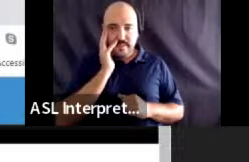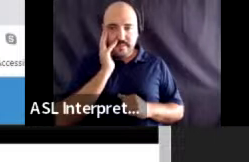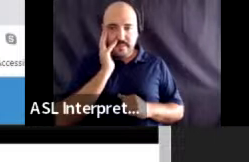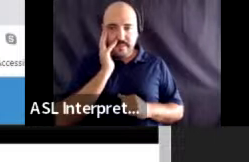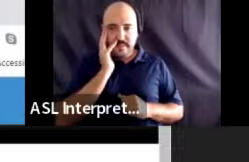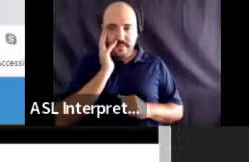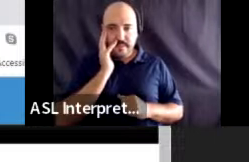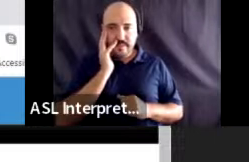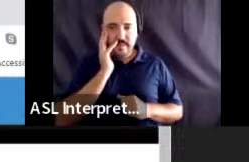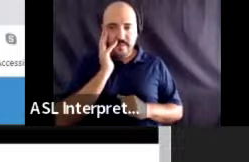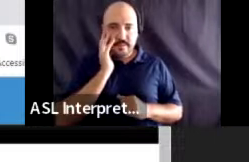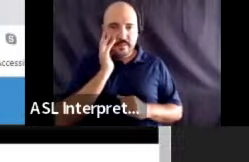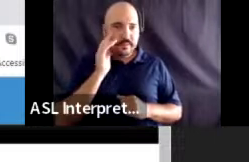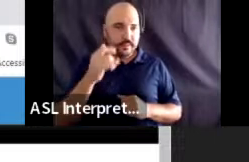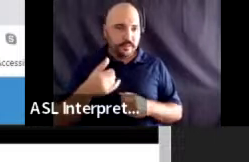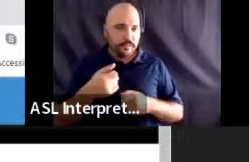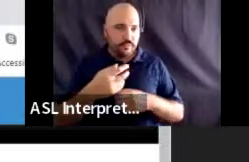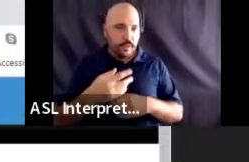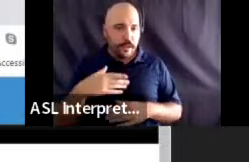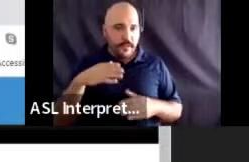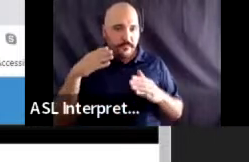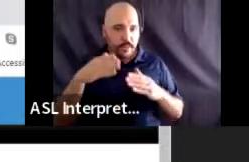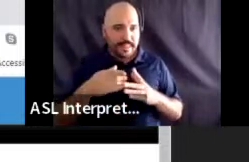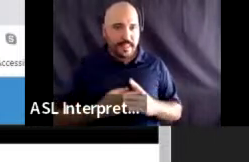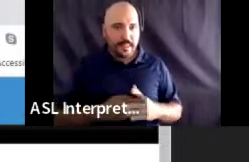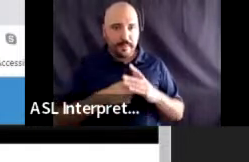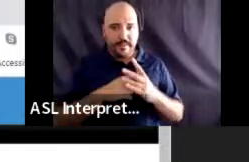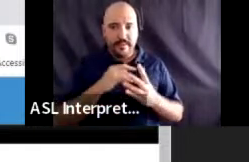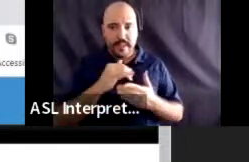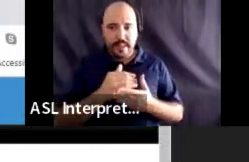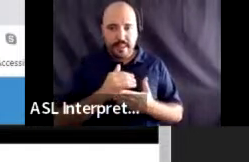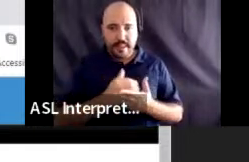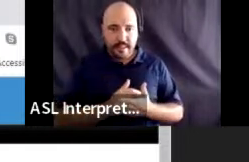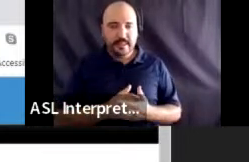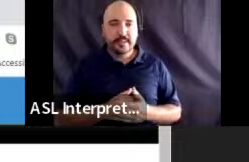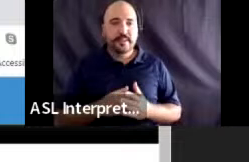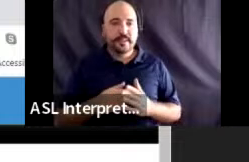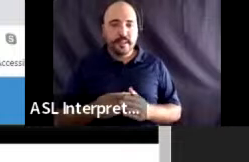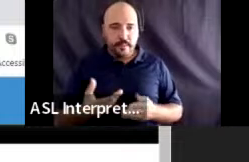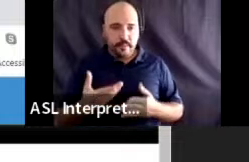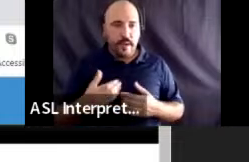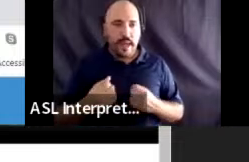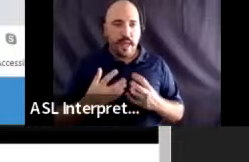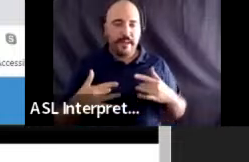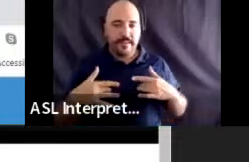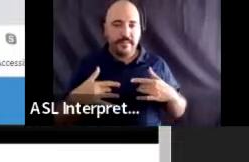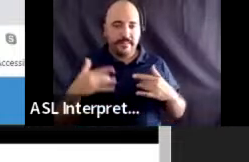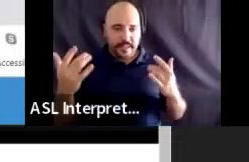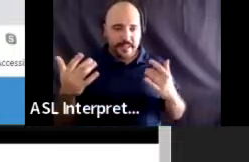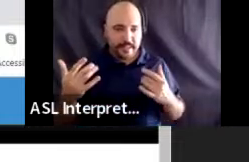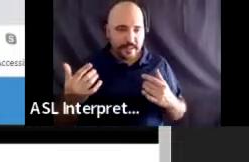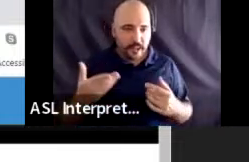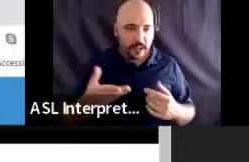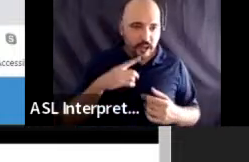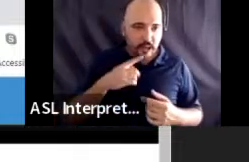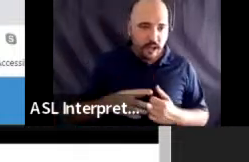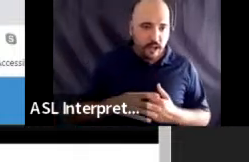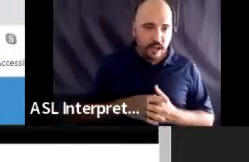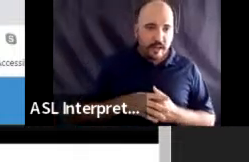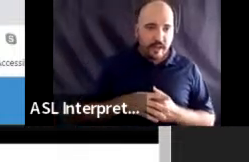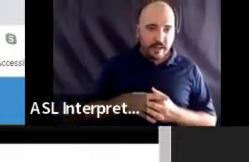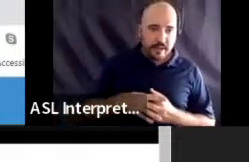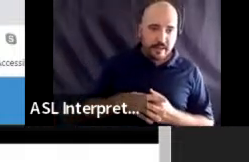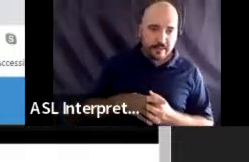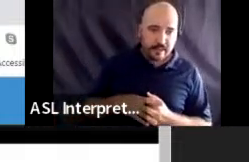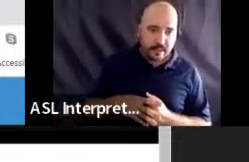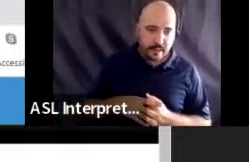All right. So once again, it drops our focus in the beginning of the list and lets us know how many events there are. So now let's